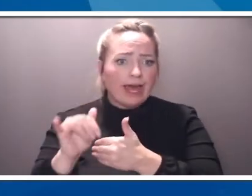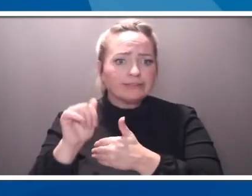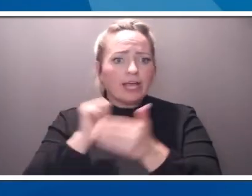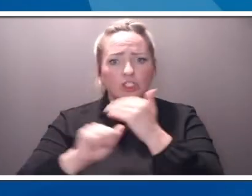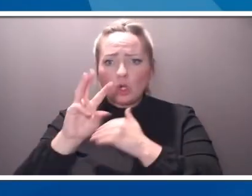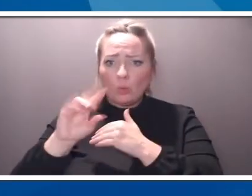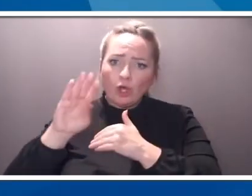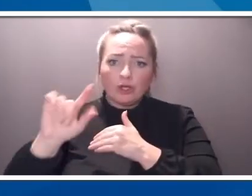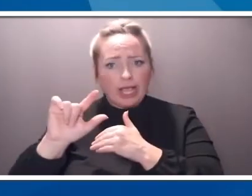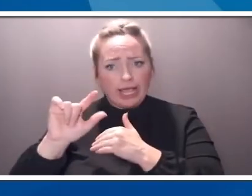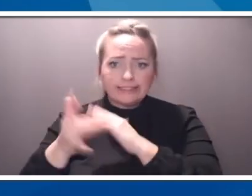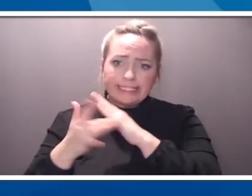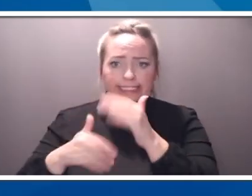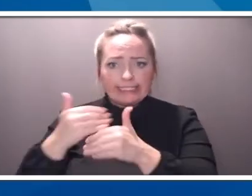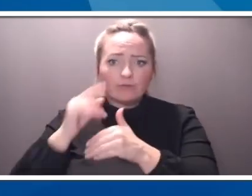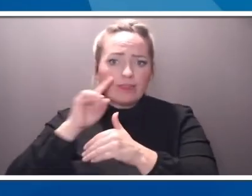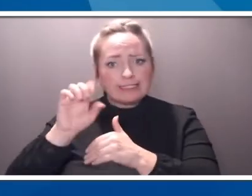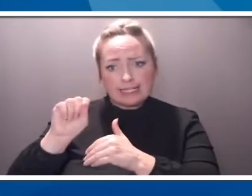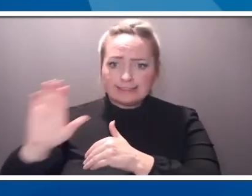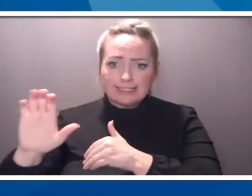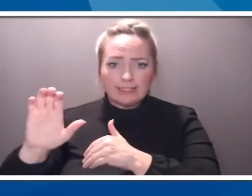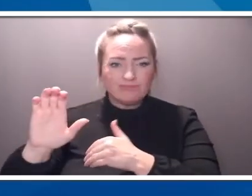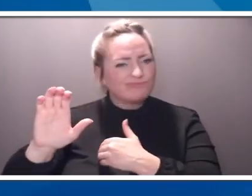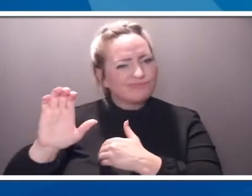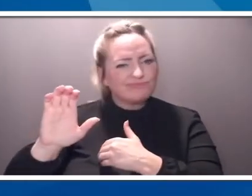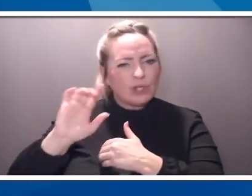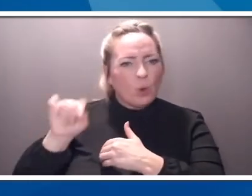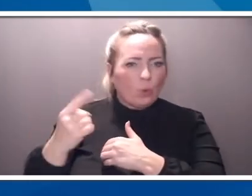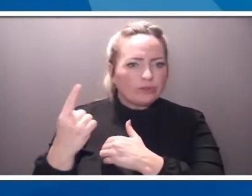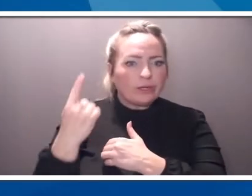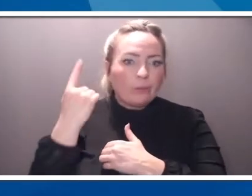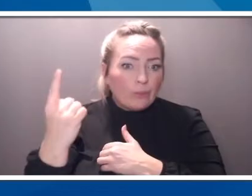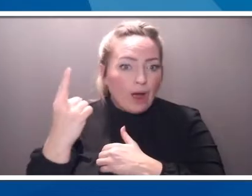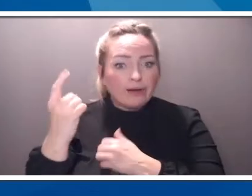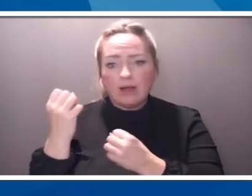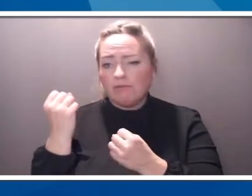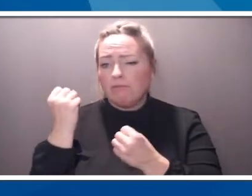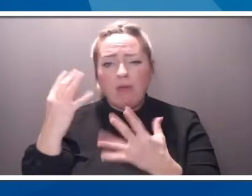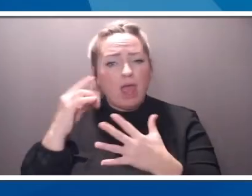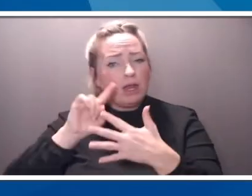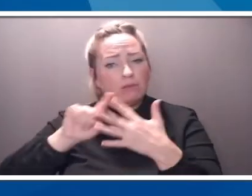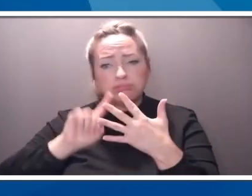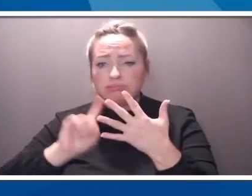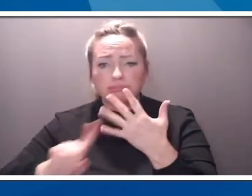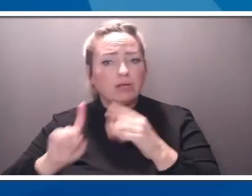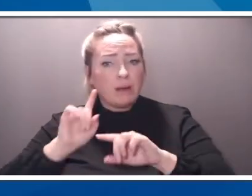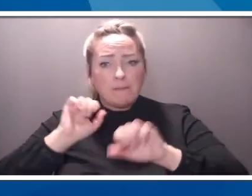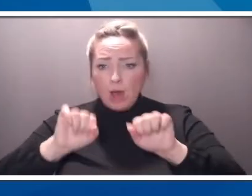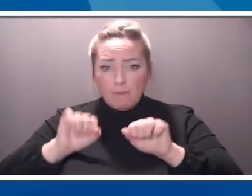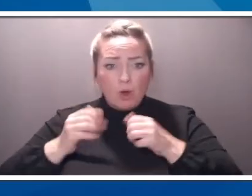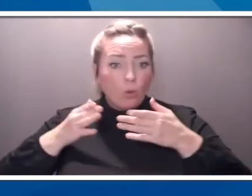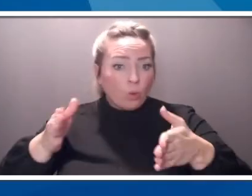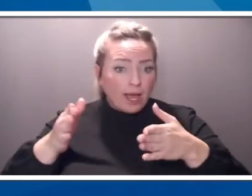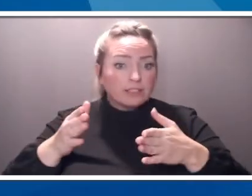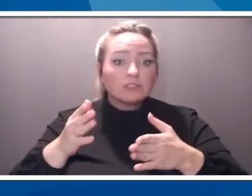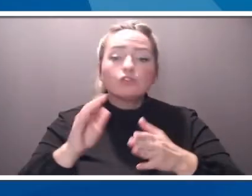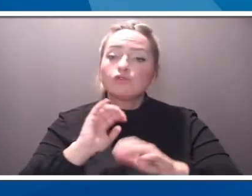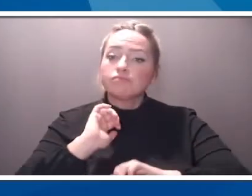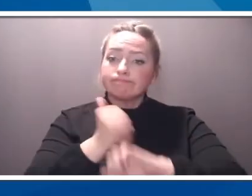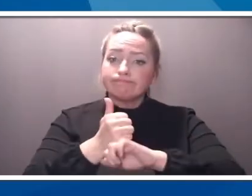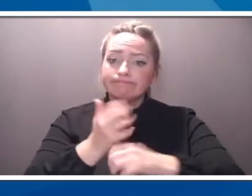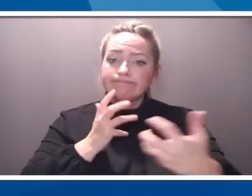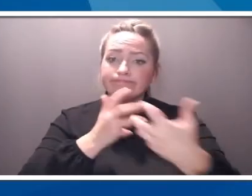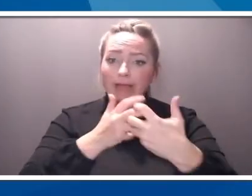the technique that is in the WCAG techniques for this SC. They're only, one of many possible ways